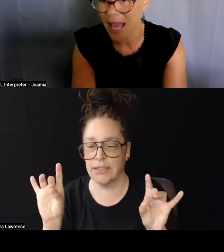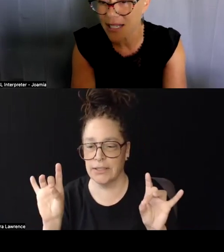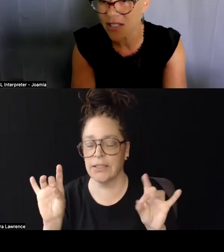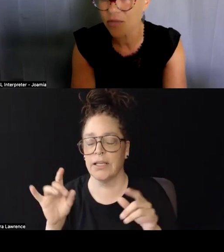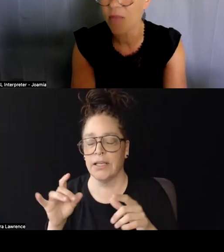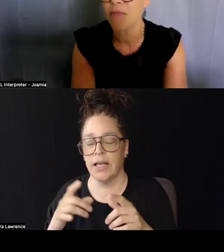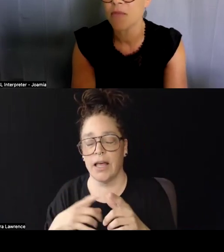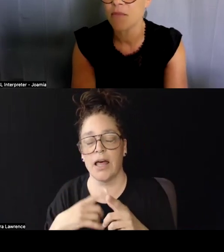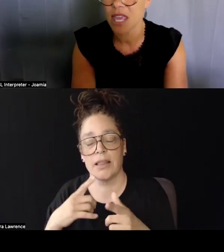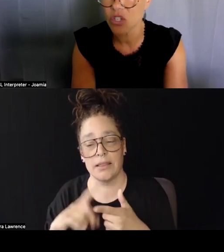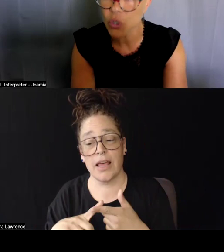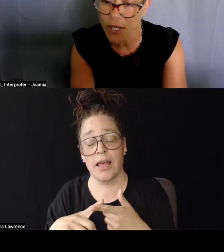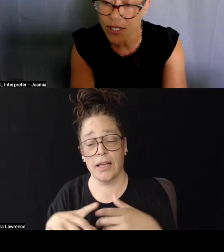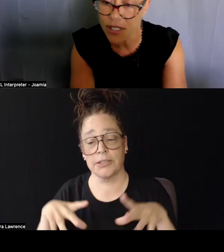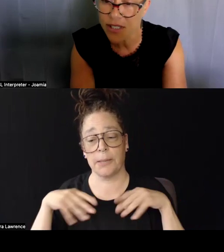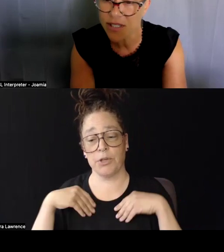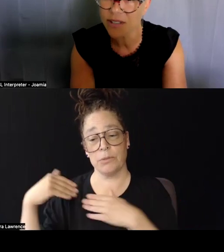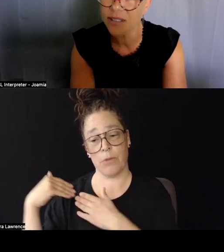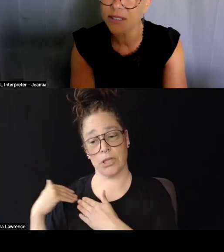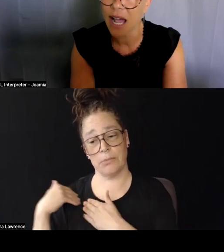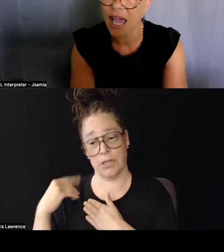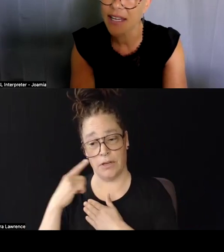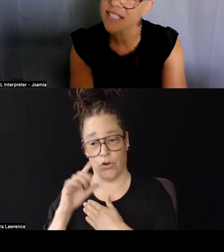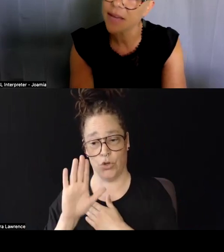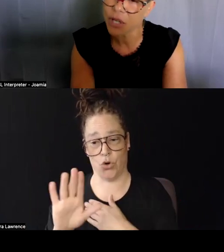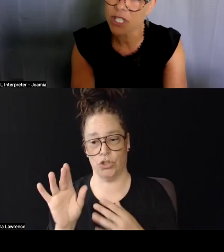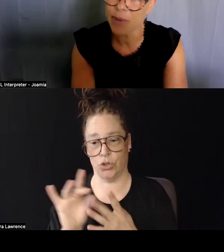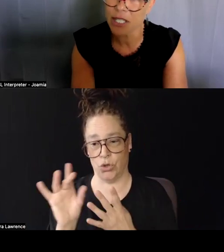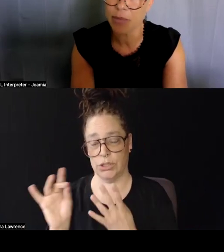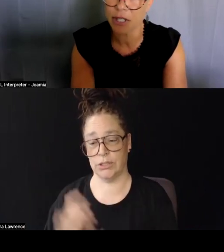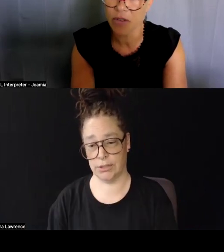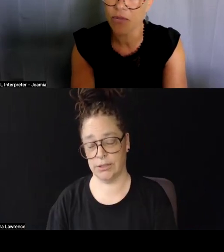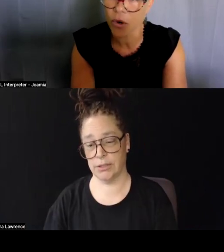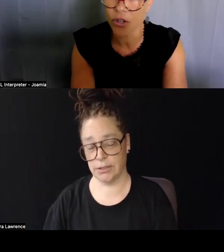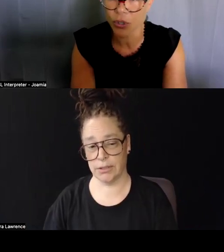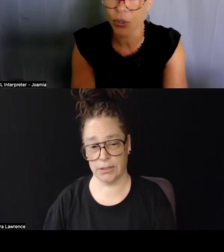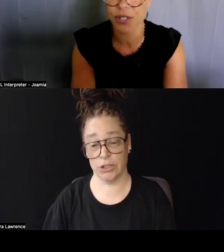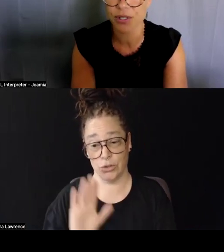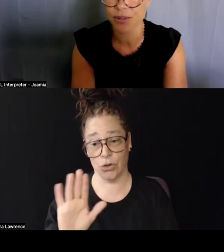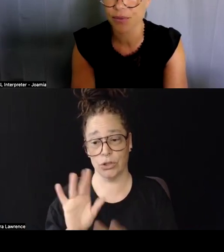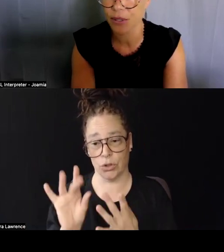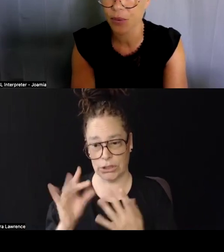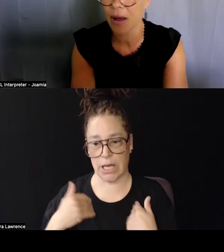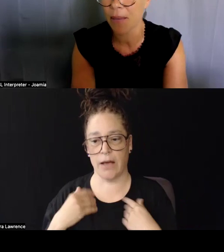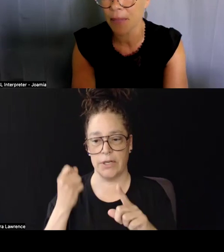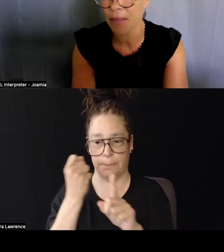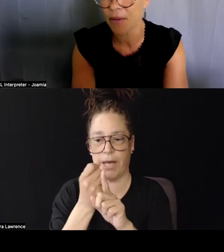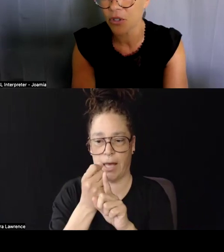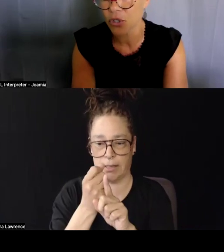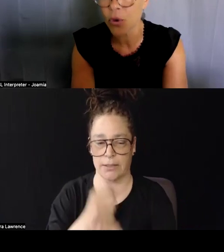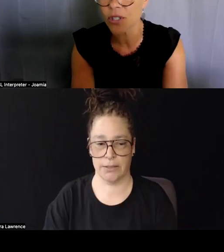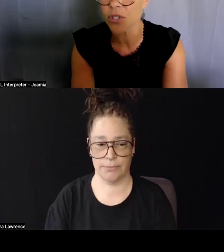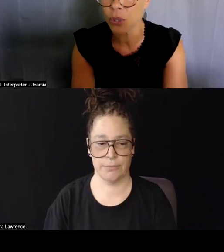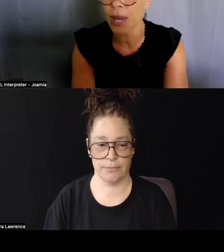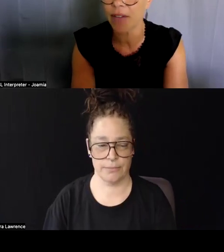centering Blackness, making choices, and accepting responsibility for your choices as well.